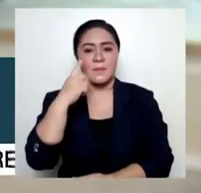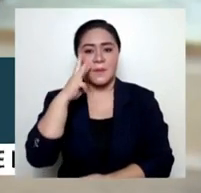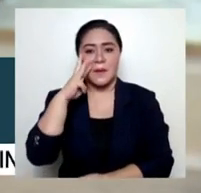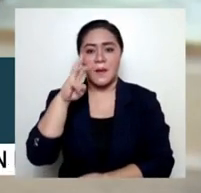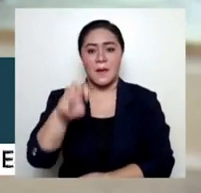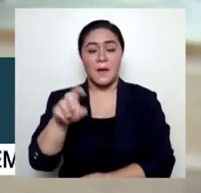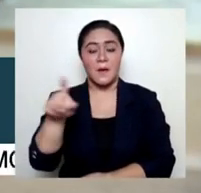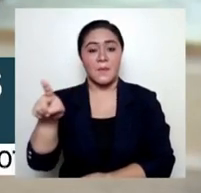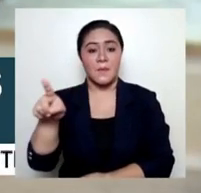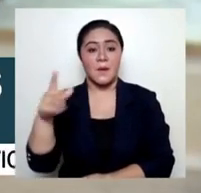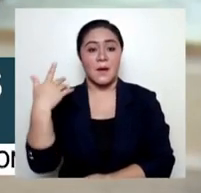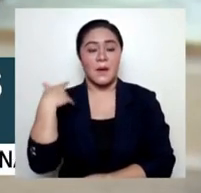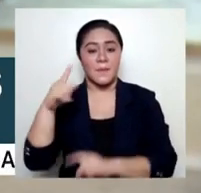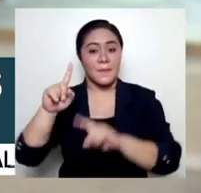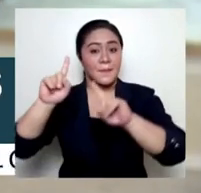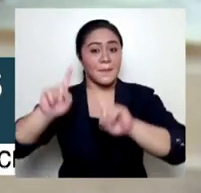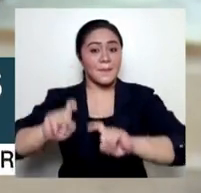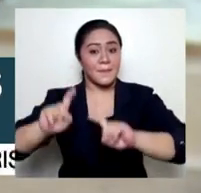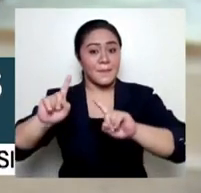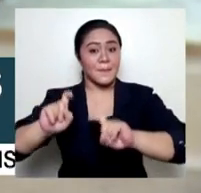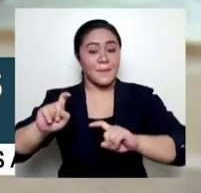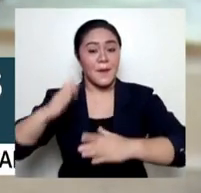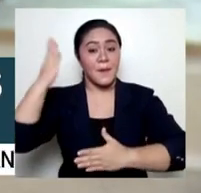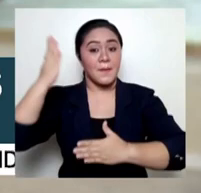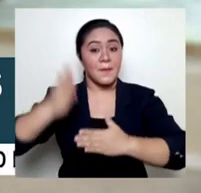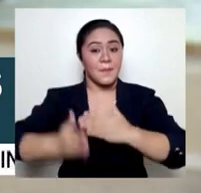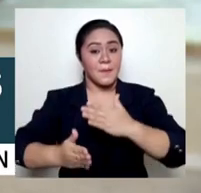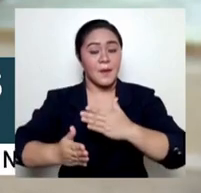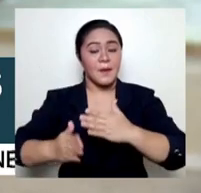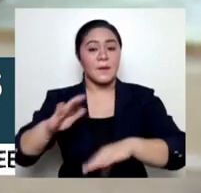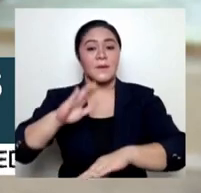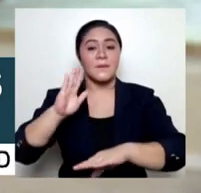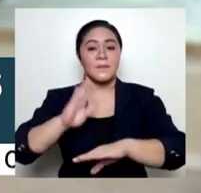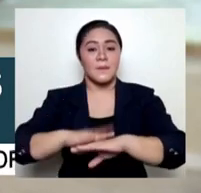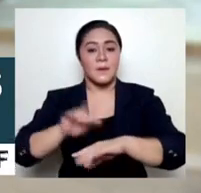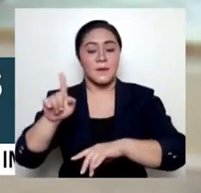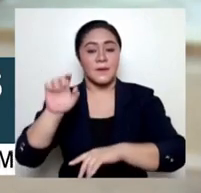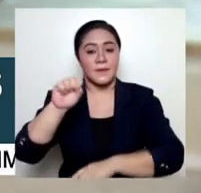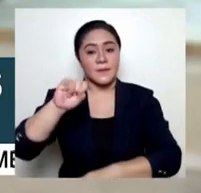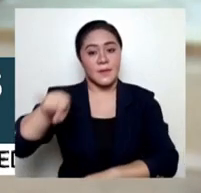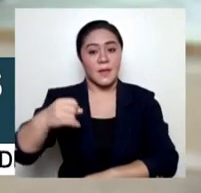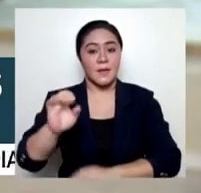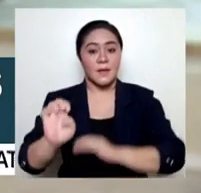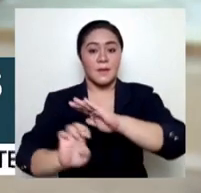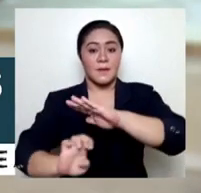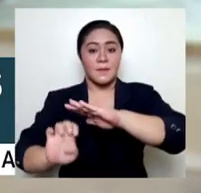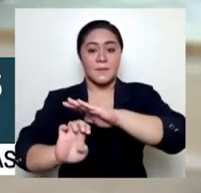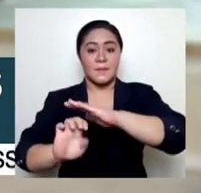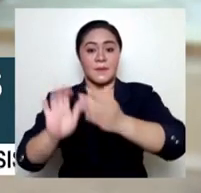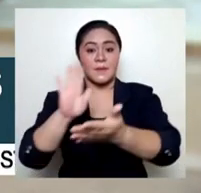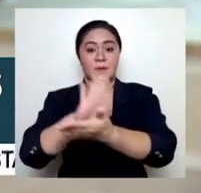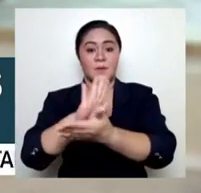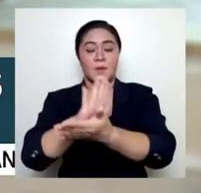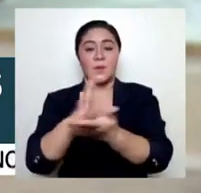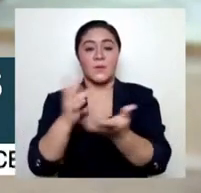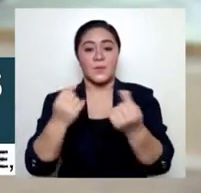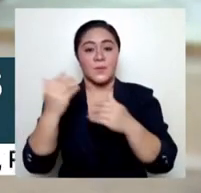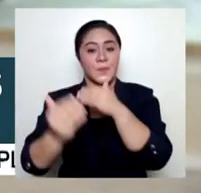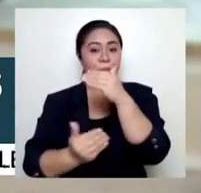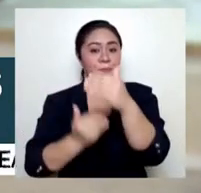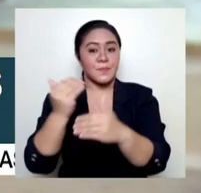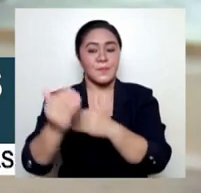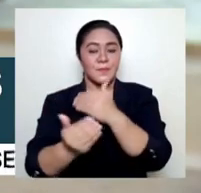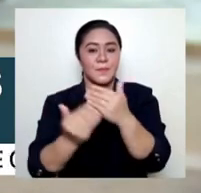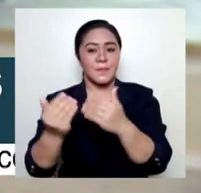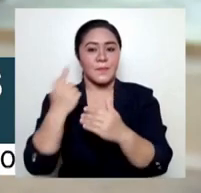and sealing, or one final testing and sealing session here at the San Juan Elementary School. And at the end of the process, according to him, he described